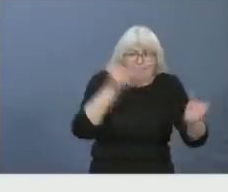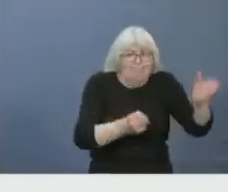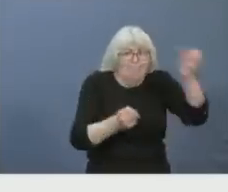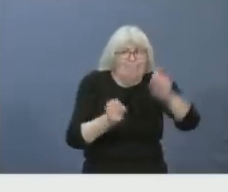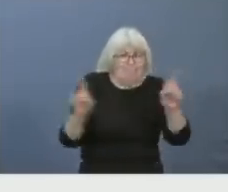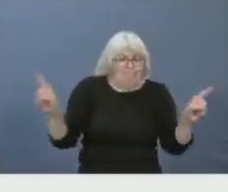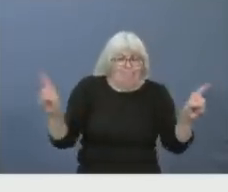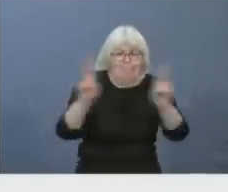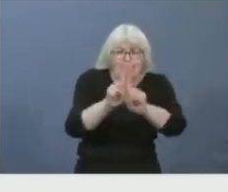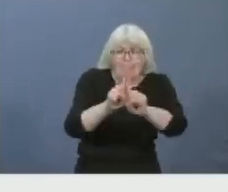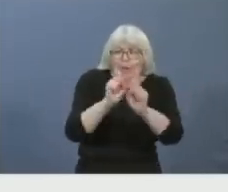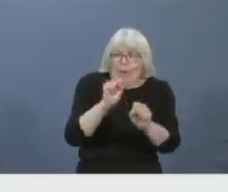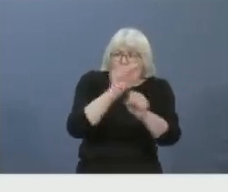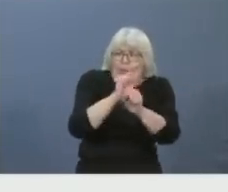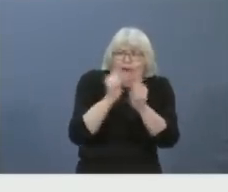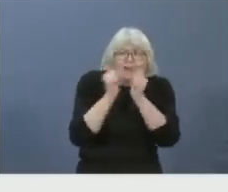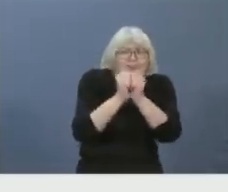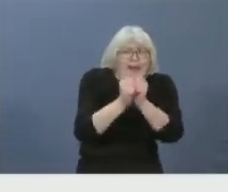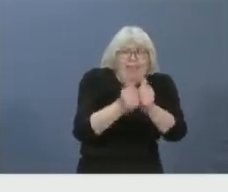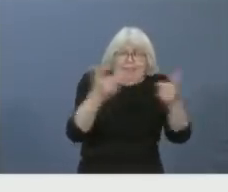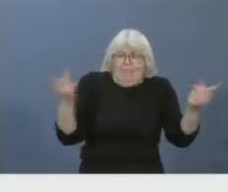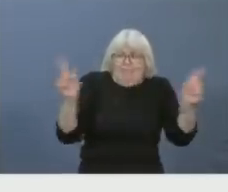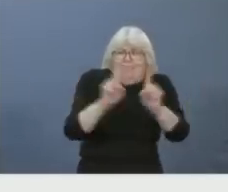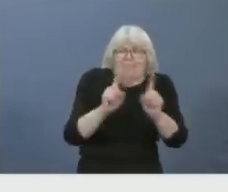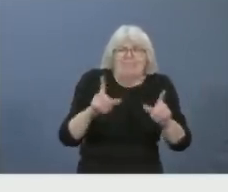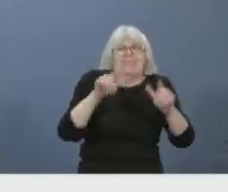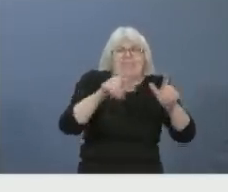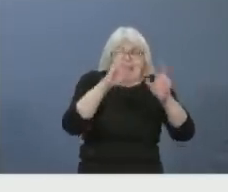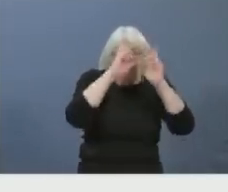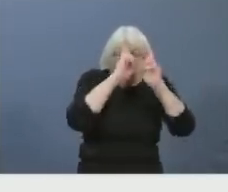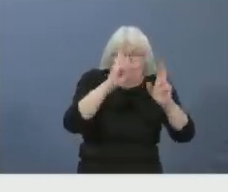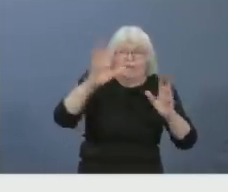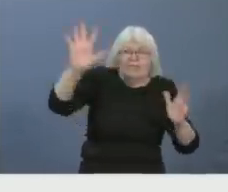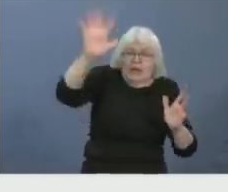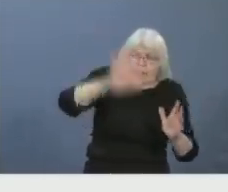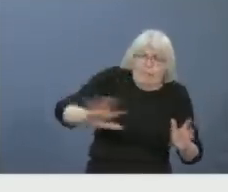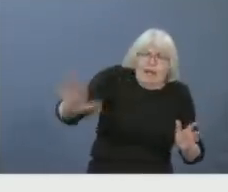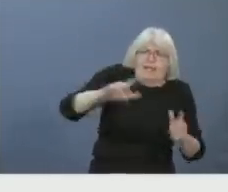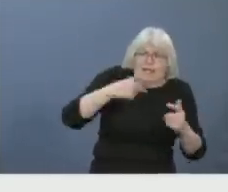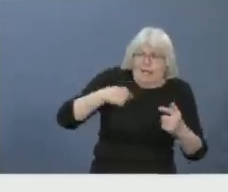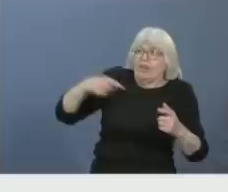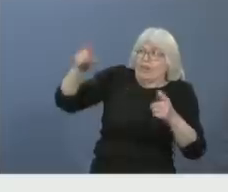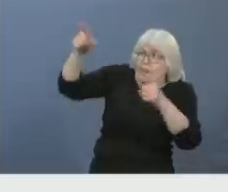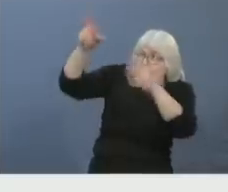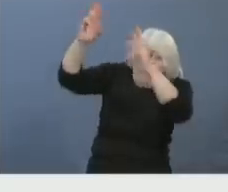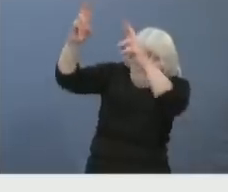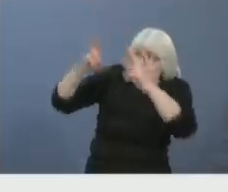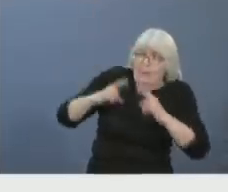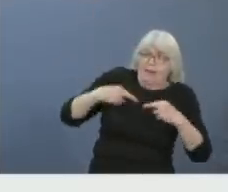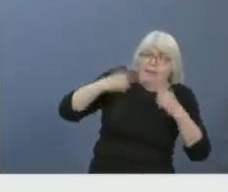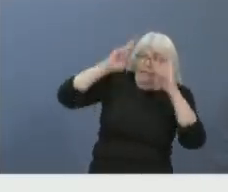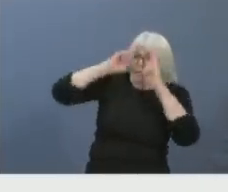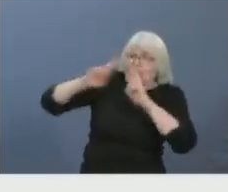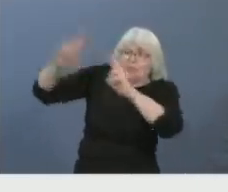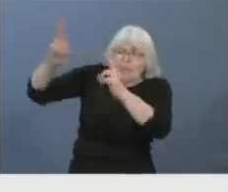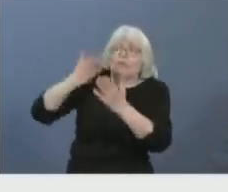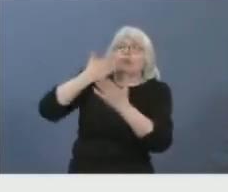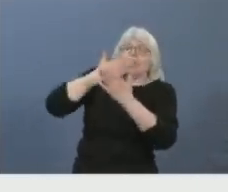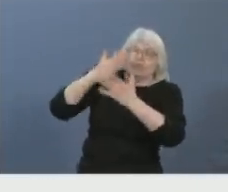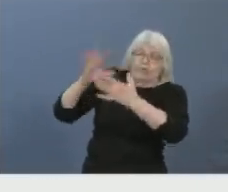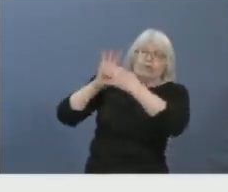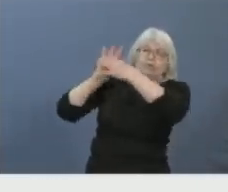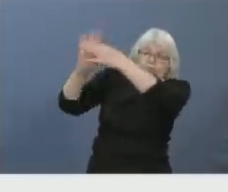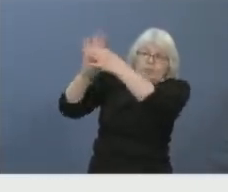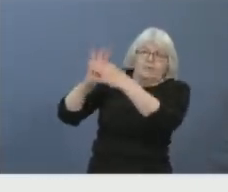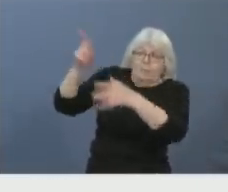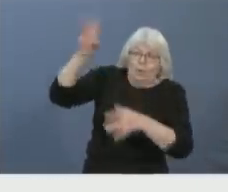respect for our partners across the country. So we all work very well together. That's one of the great things of our mutual aid agreements